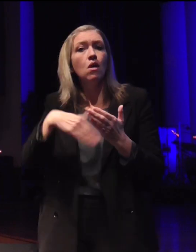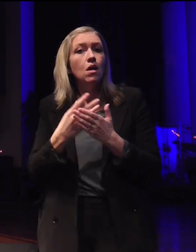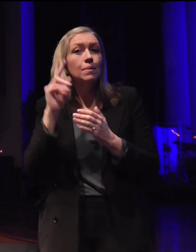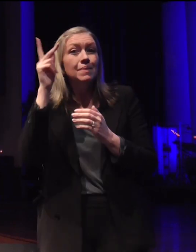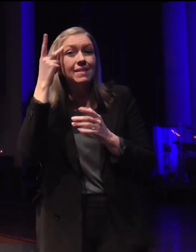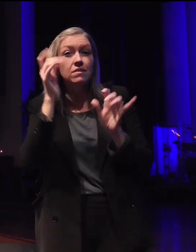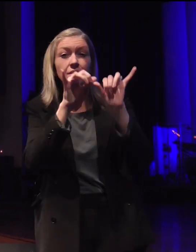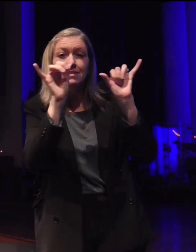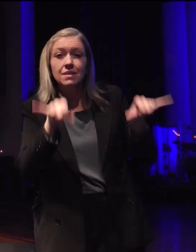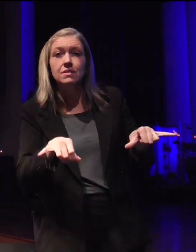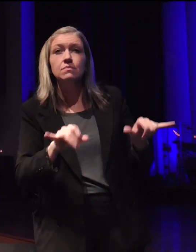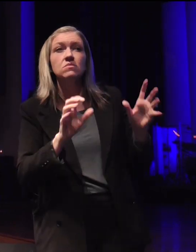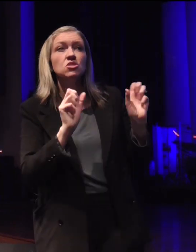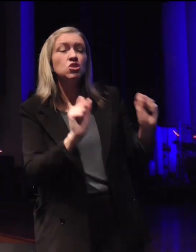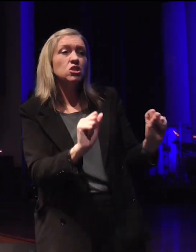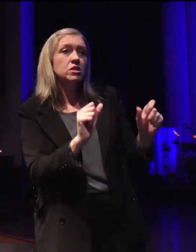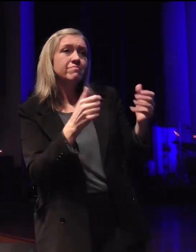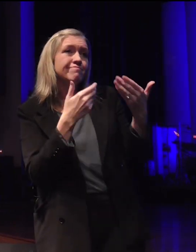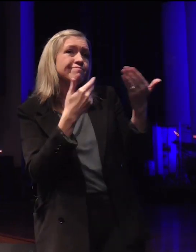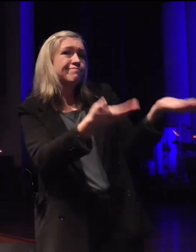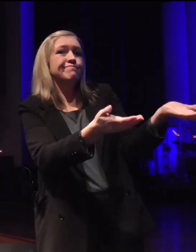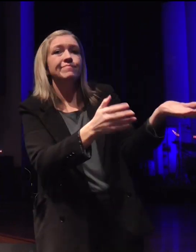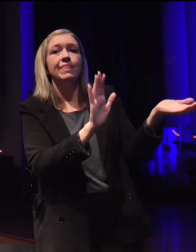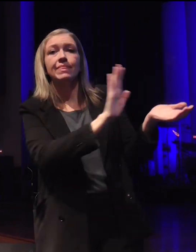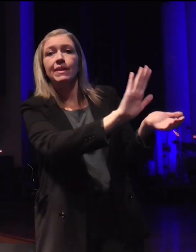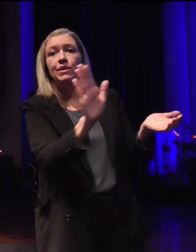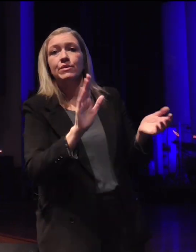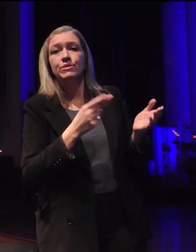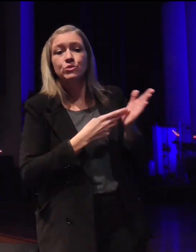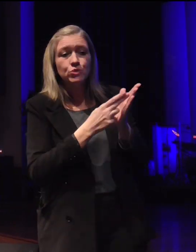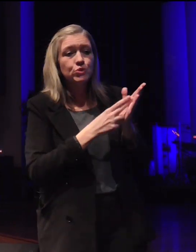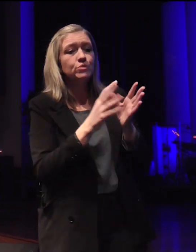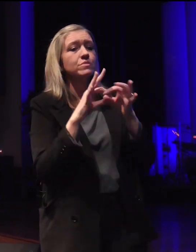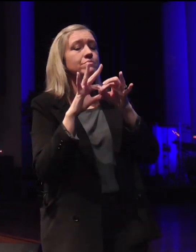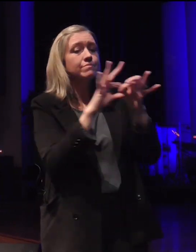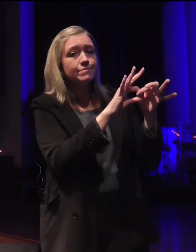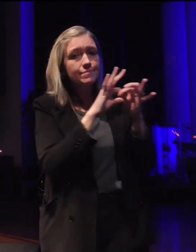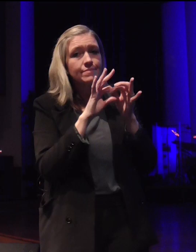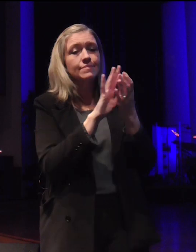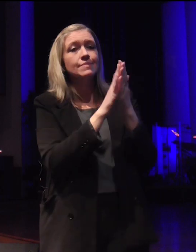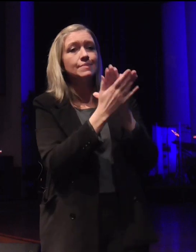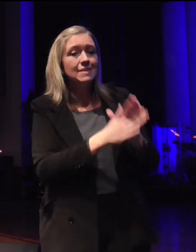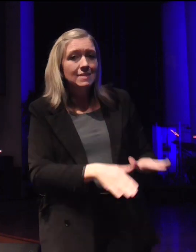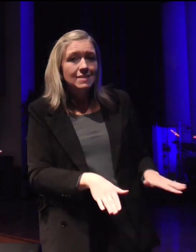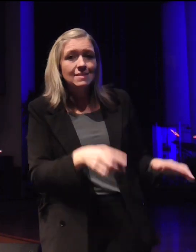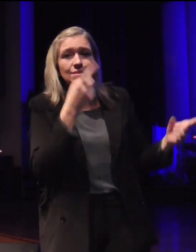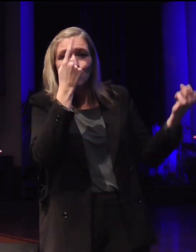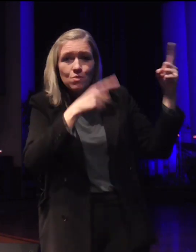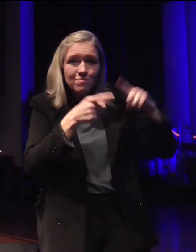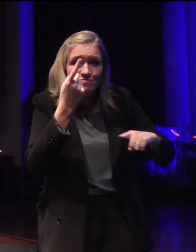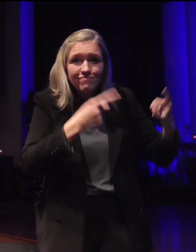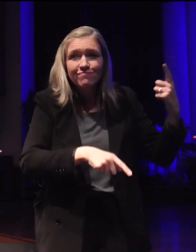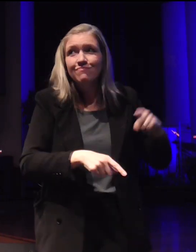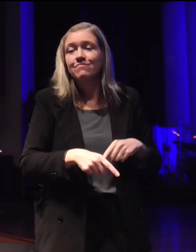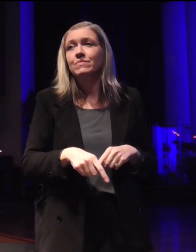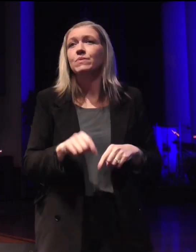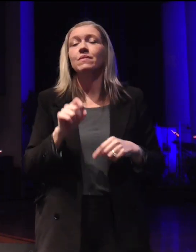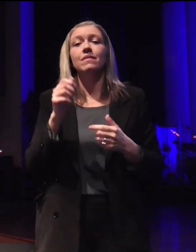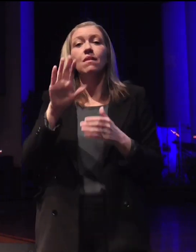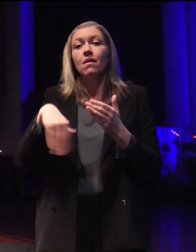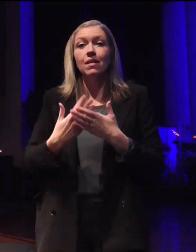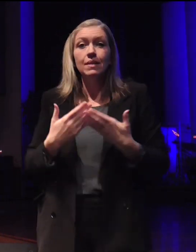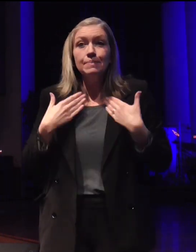could stand in their truths and come together in peace and cooperation, where all beings of